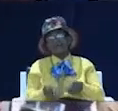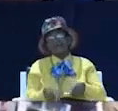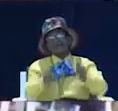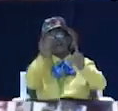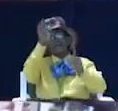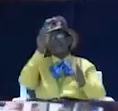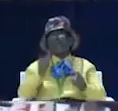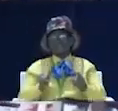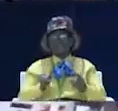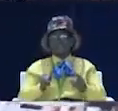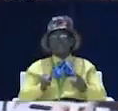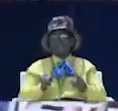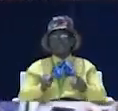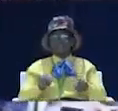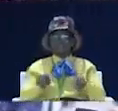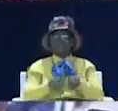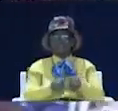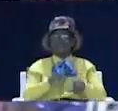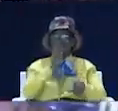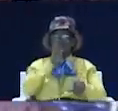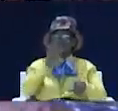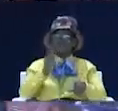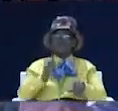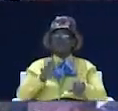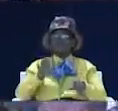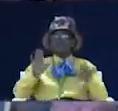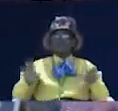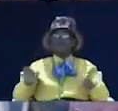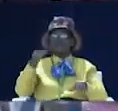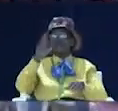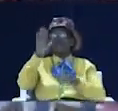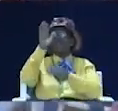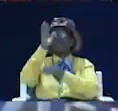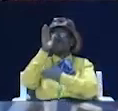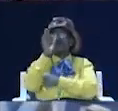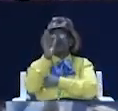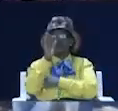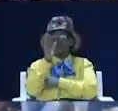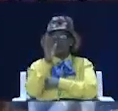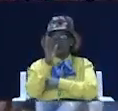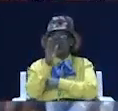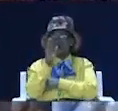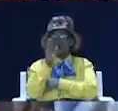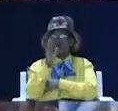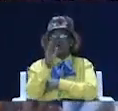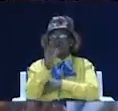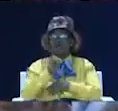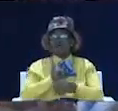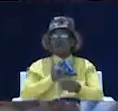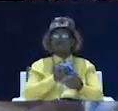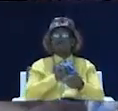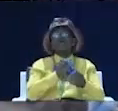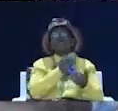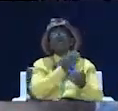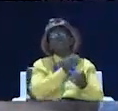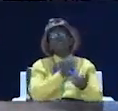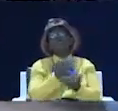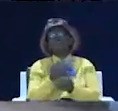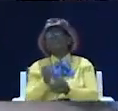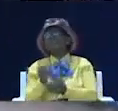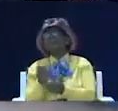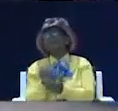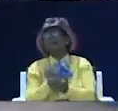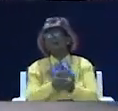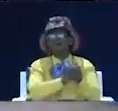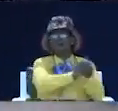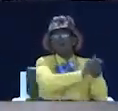If you are not a child of God yet, you have an opportunity tonight. Come forward very quickly. I will count from